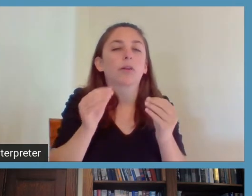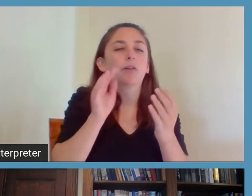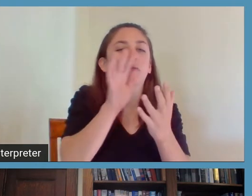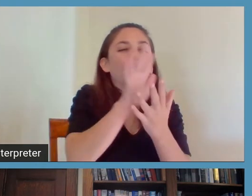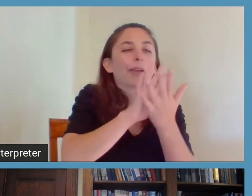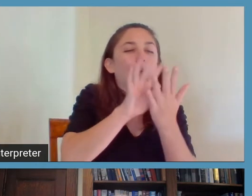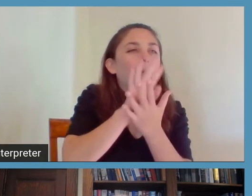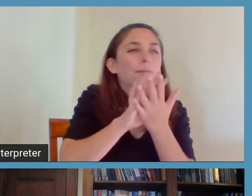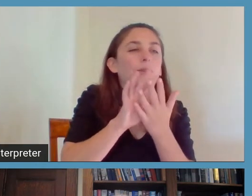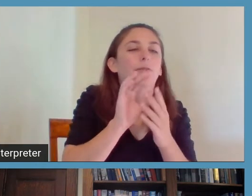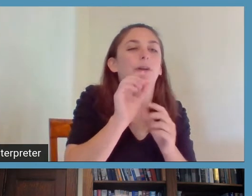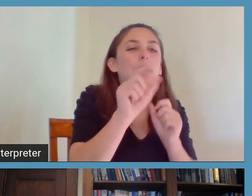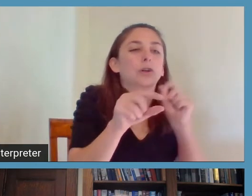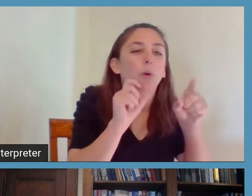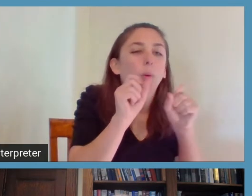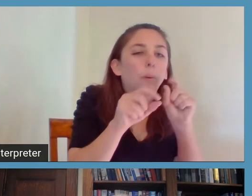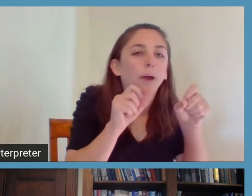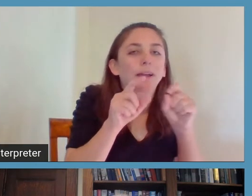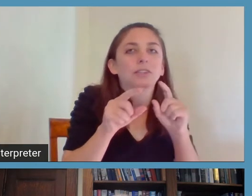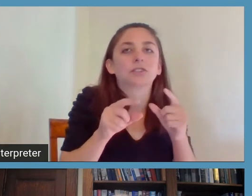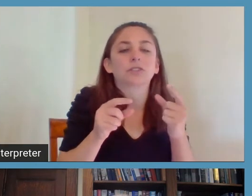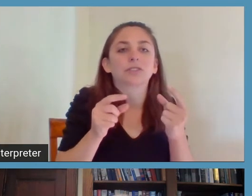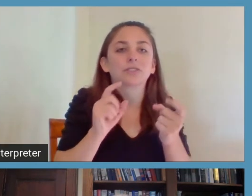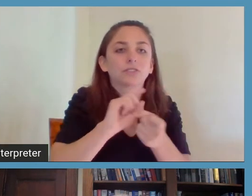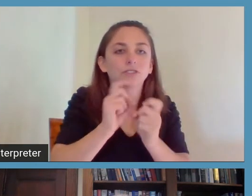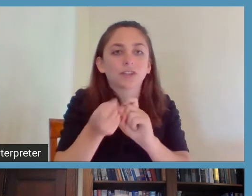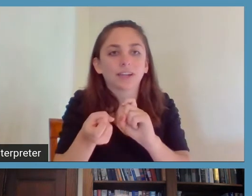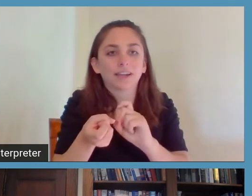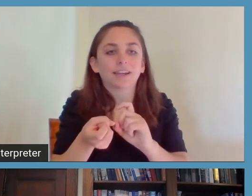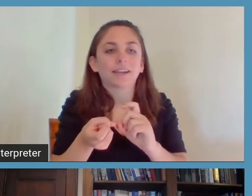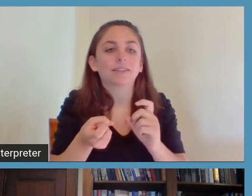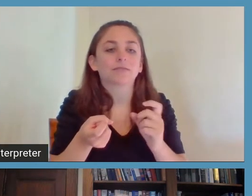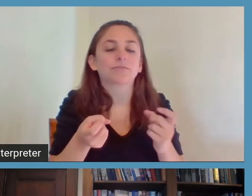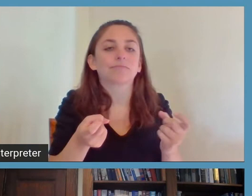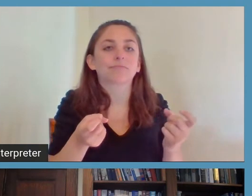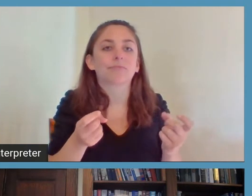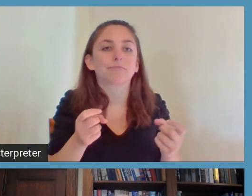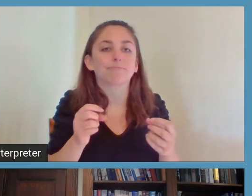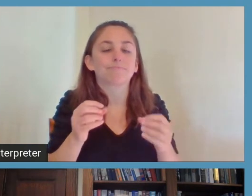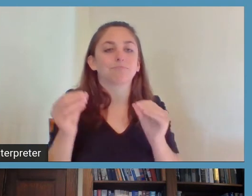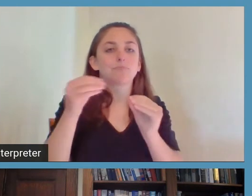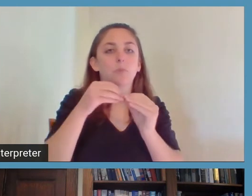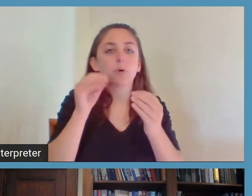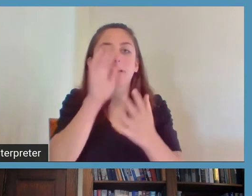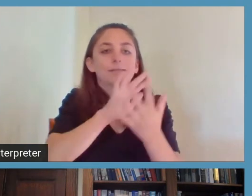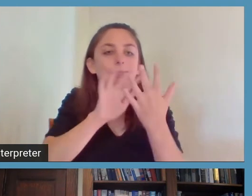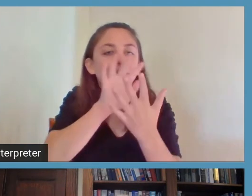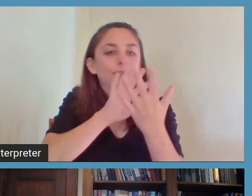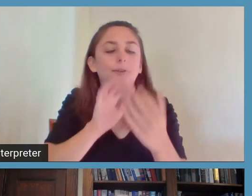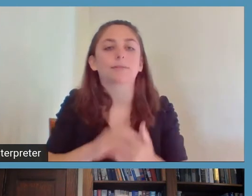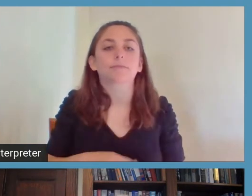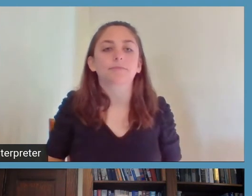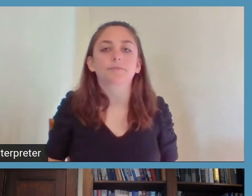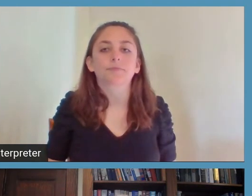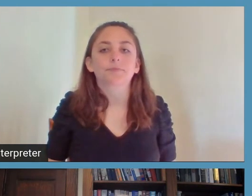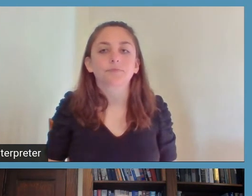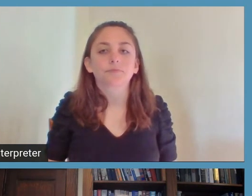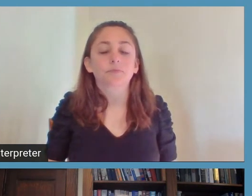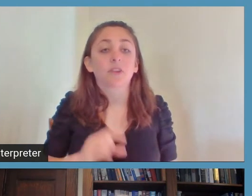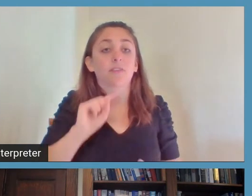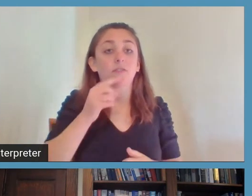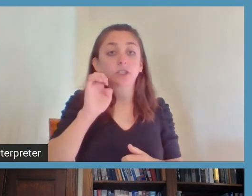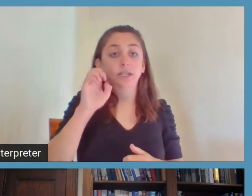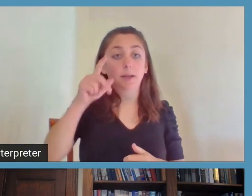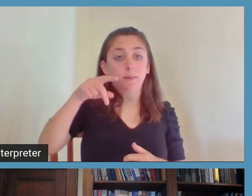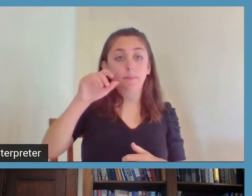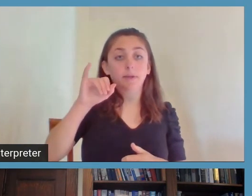questions from our objects instead of saying, how was this used as a core question. Our very first episode was about the 1927